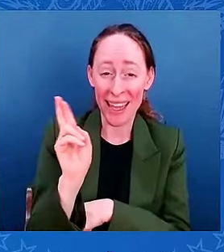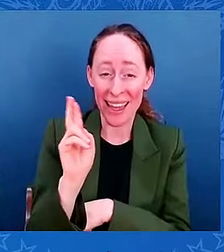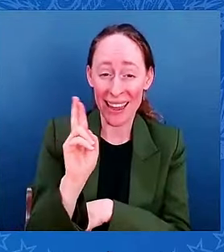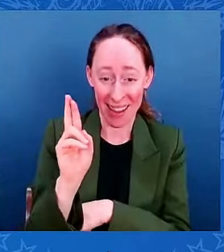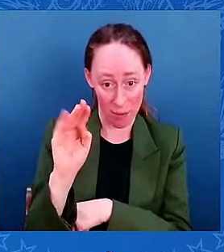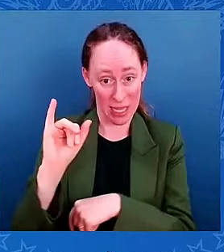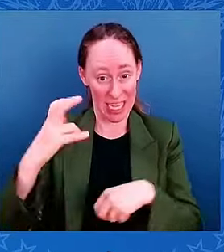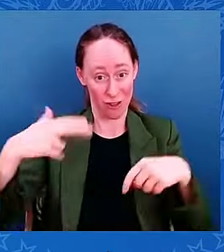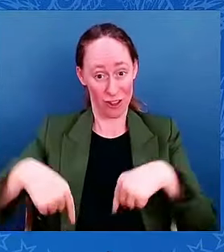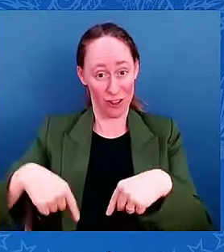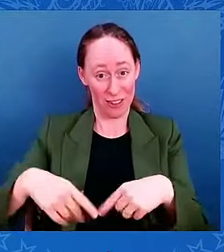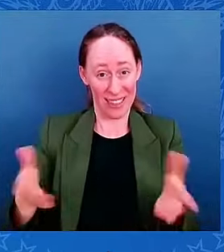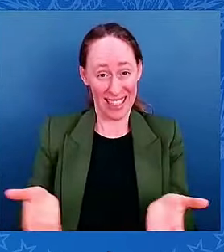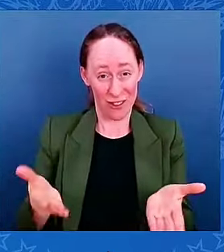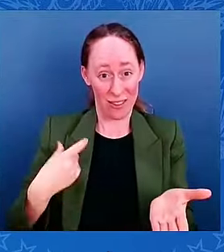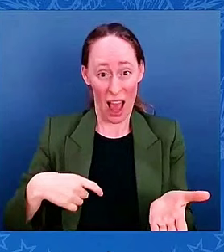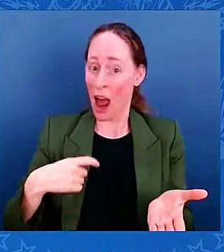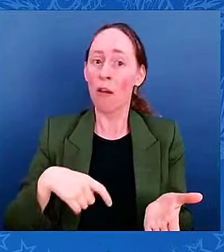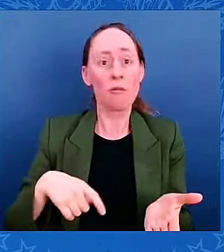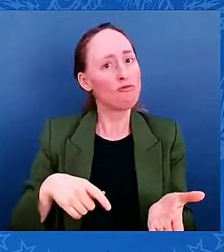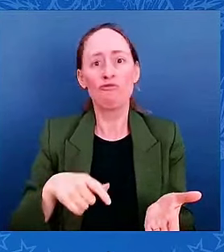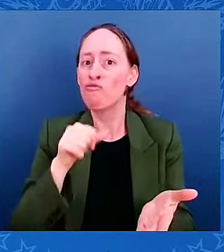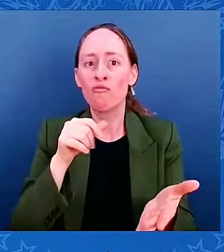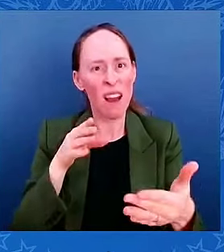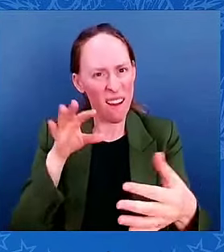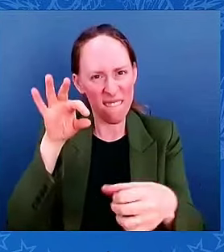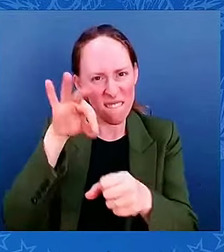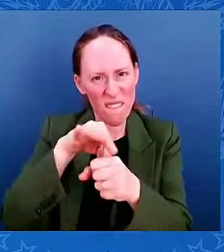No, I'm serious. Not a joke. Every one.